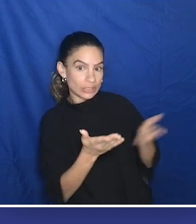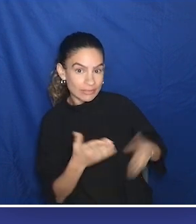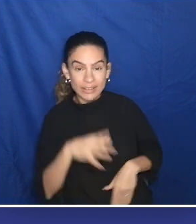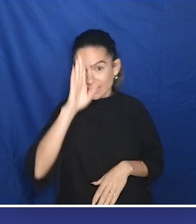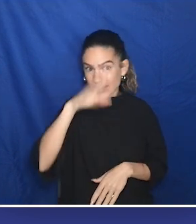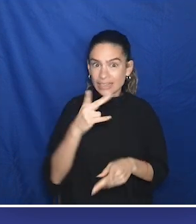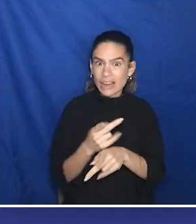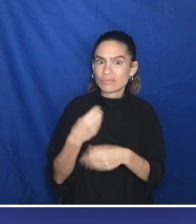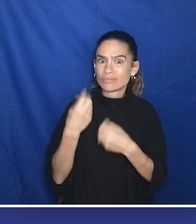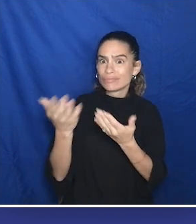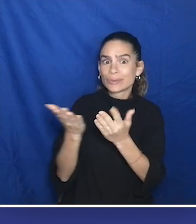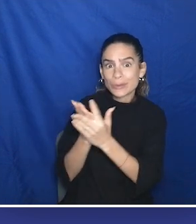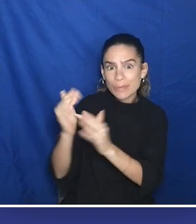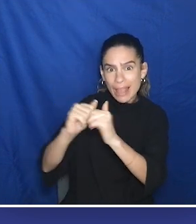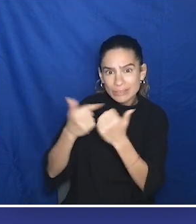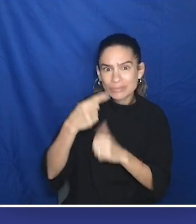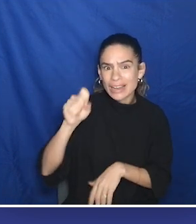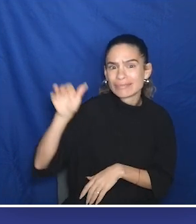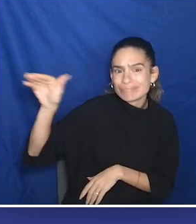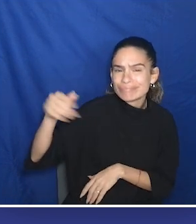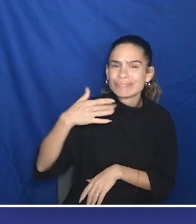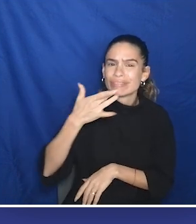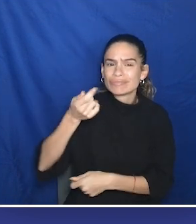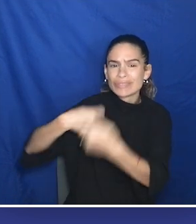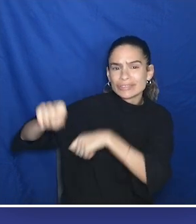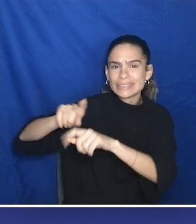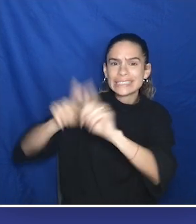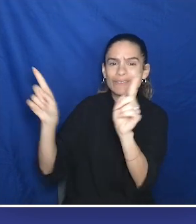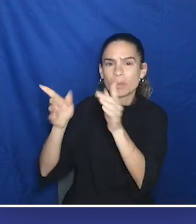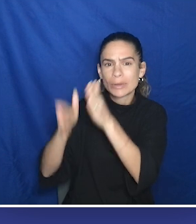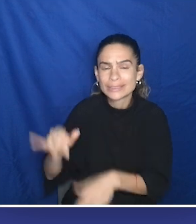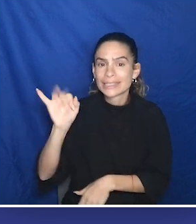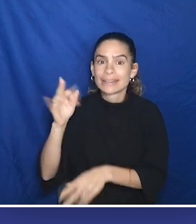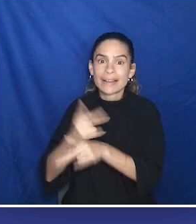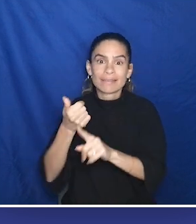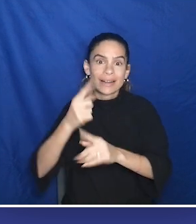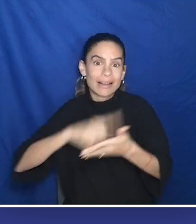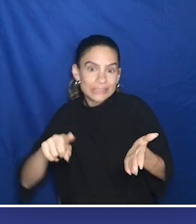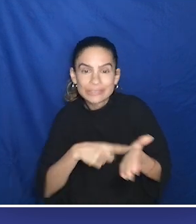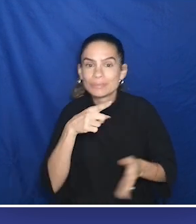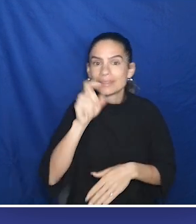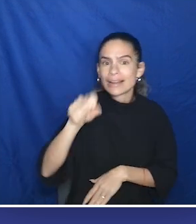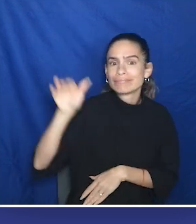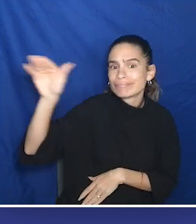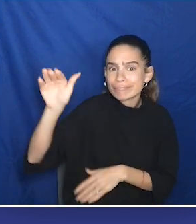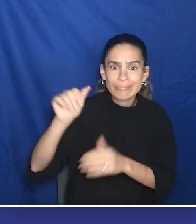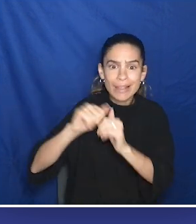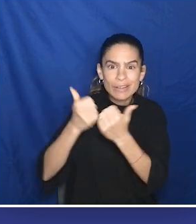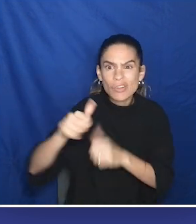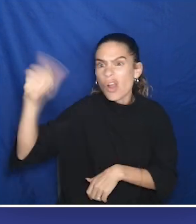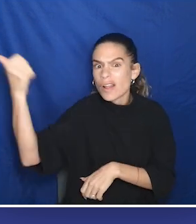provided through an agency, you can find a replacement if your caregiver cancels. Ask the agency when